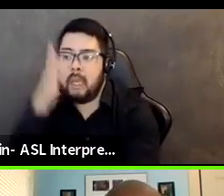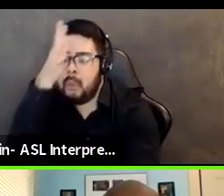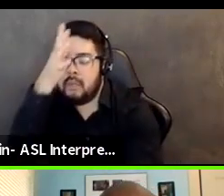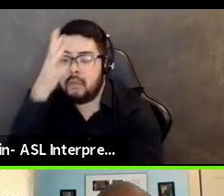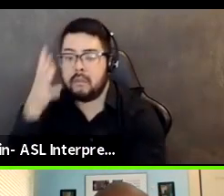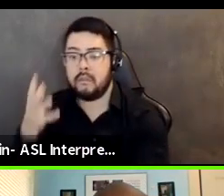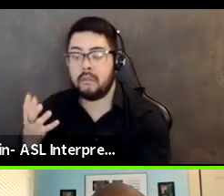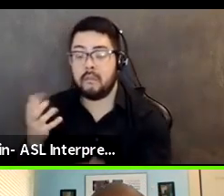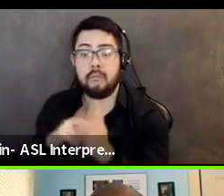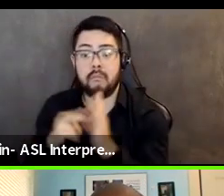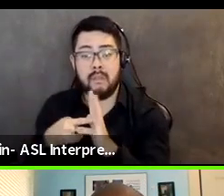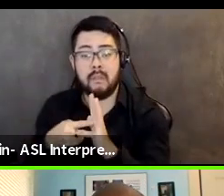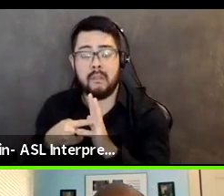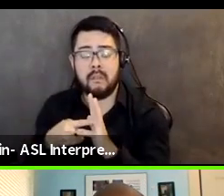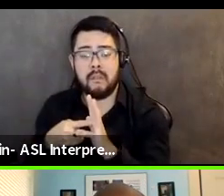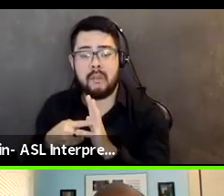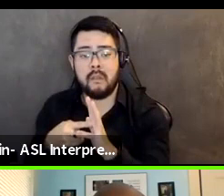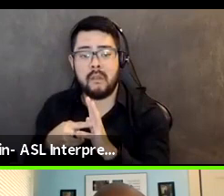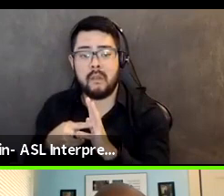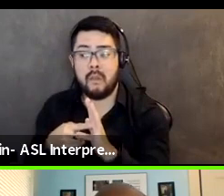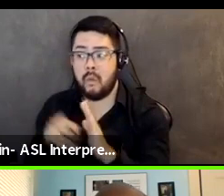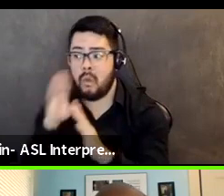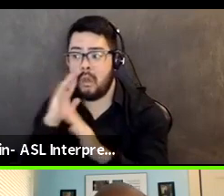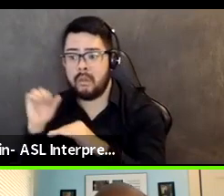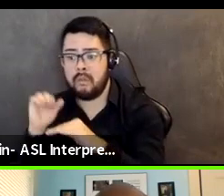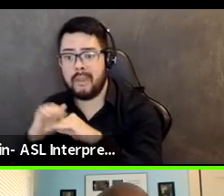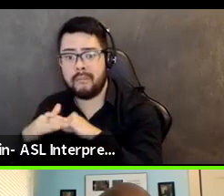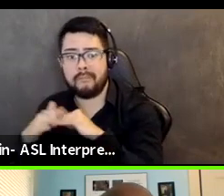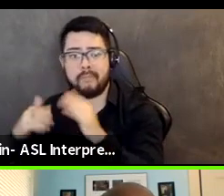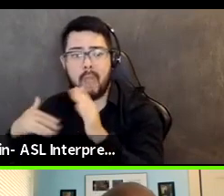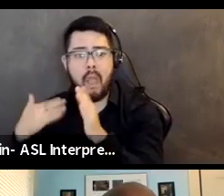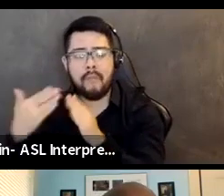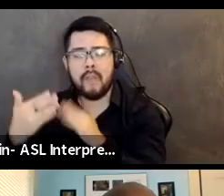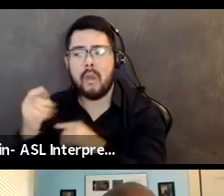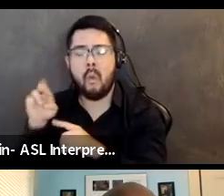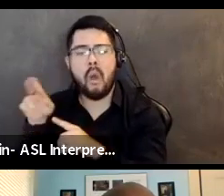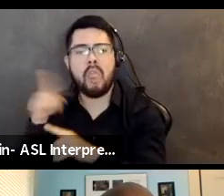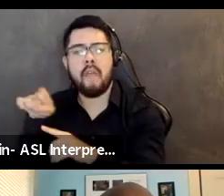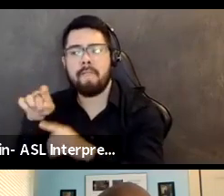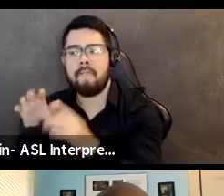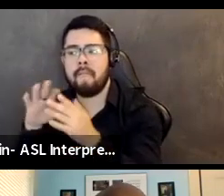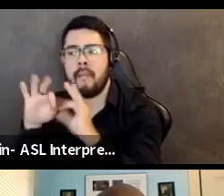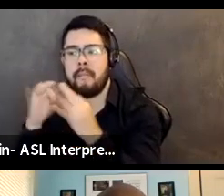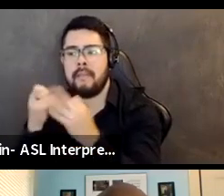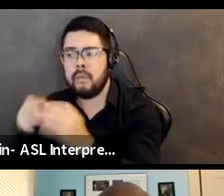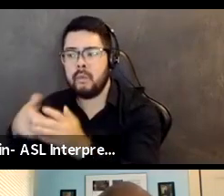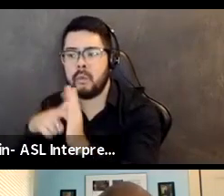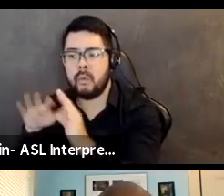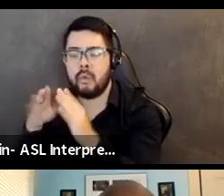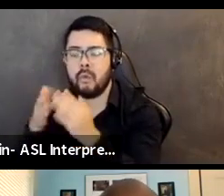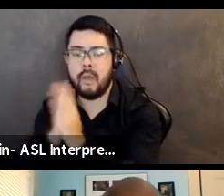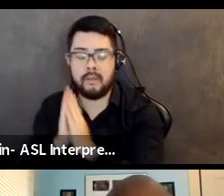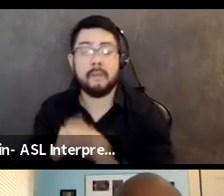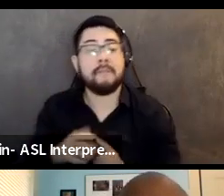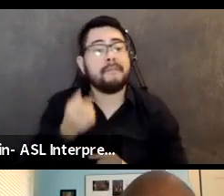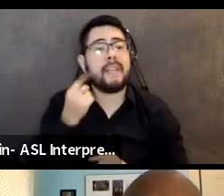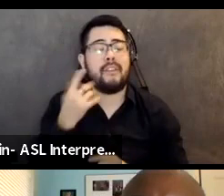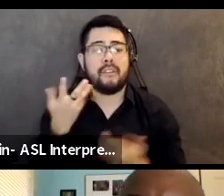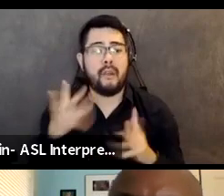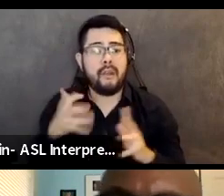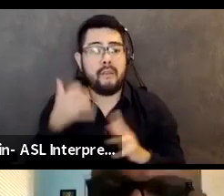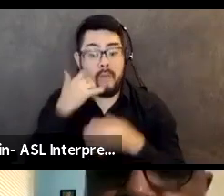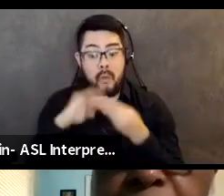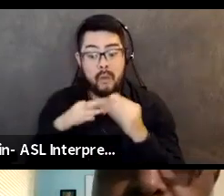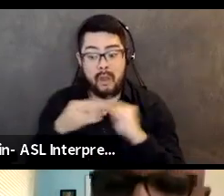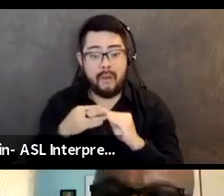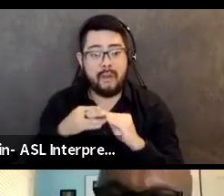it something we're gonna it's something plan to send it to them proactively or something they have to request yeah there's actually already a hotline established and so um where